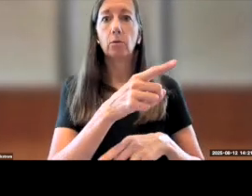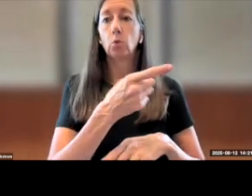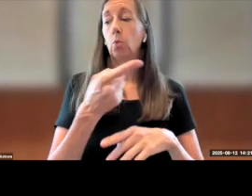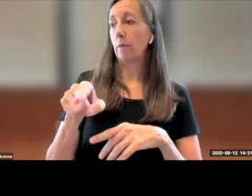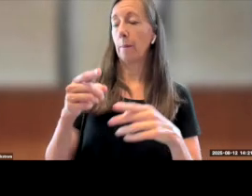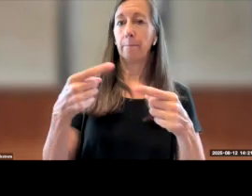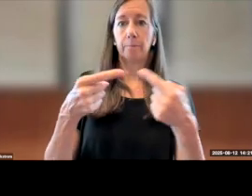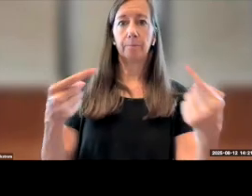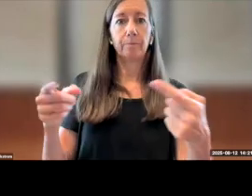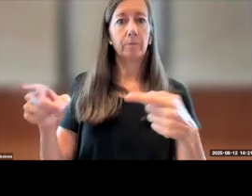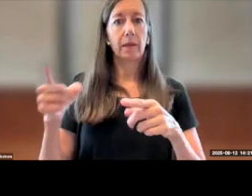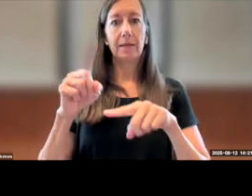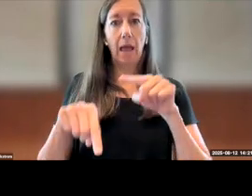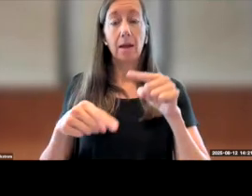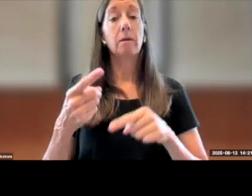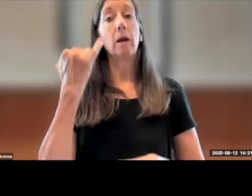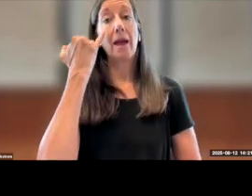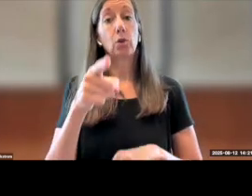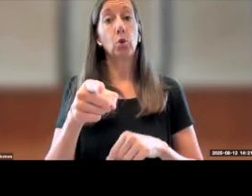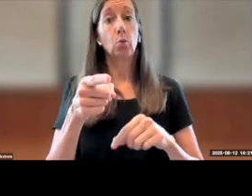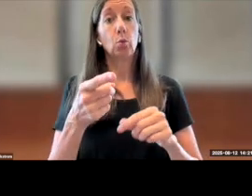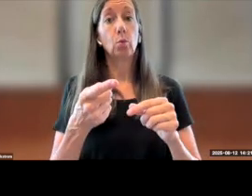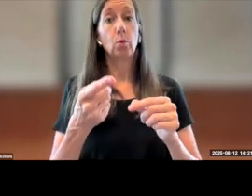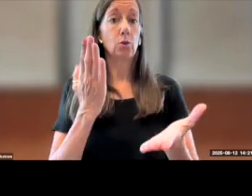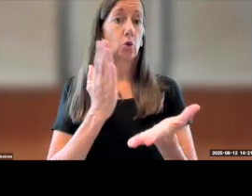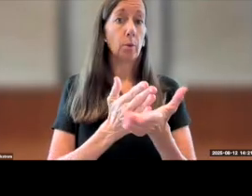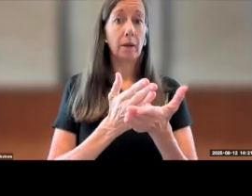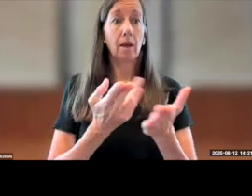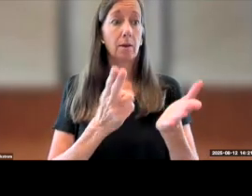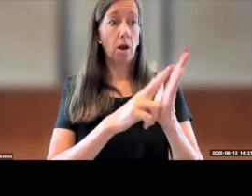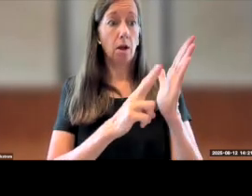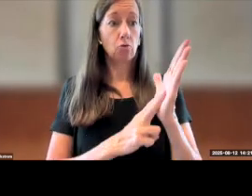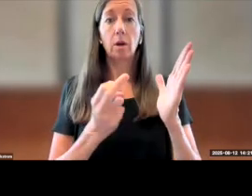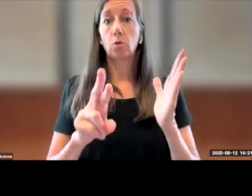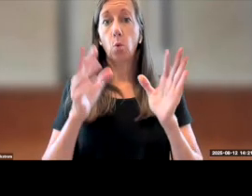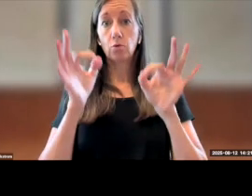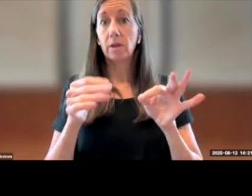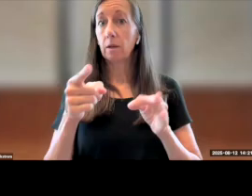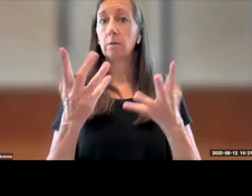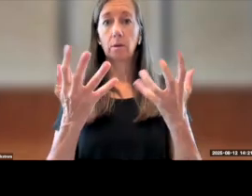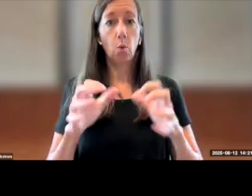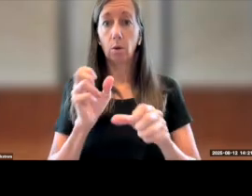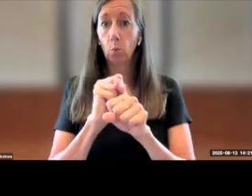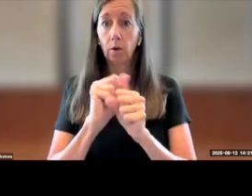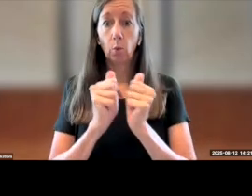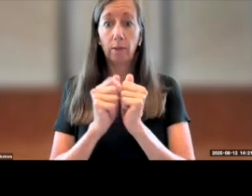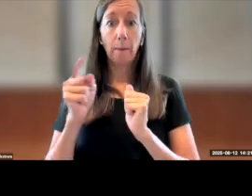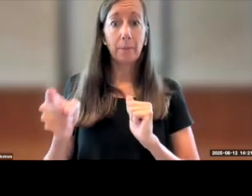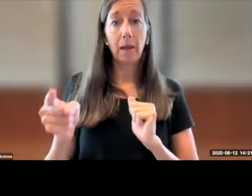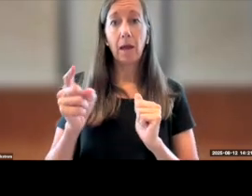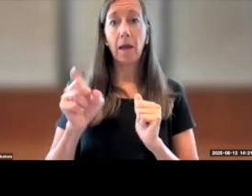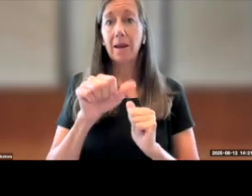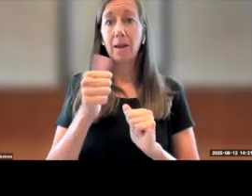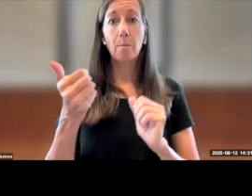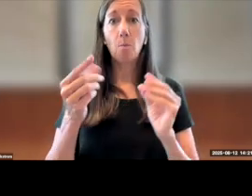you terminate this contract or that you decide that you do not want to work with them anymore. Everybody